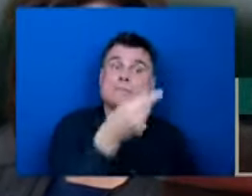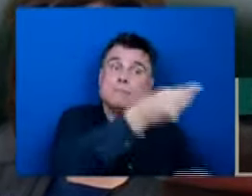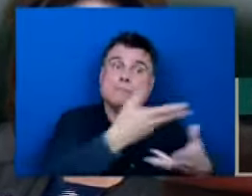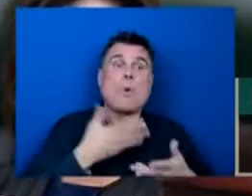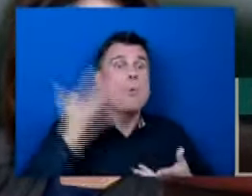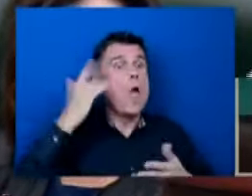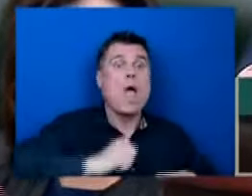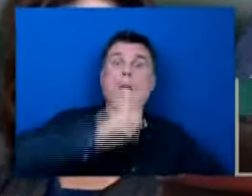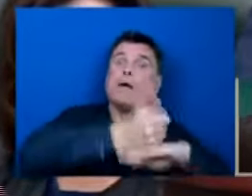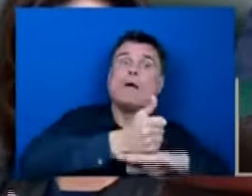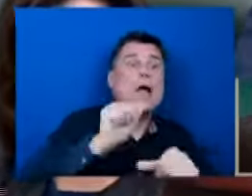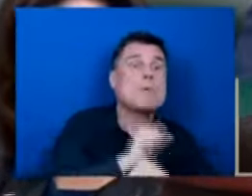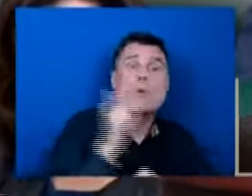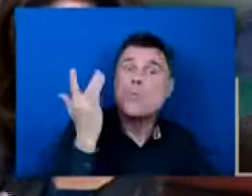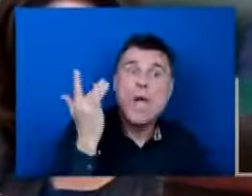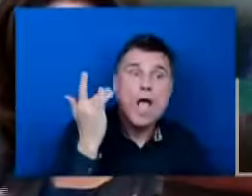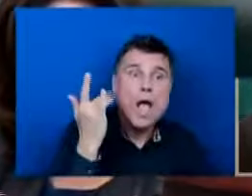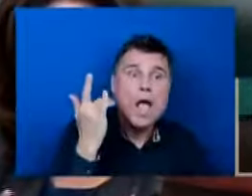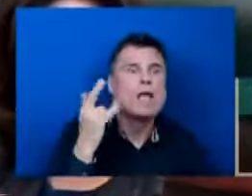Here.